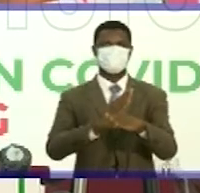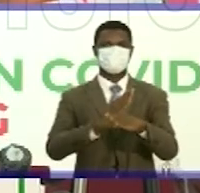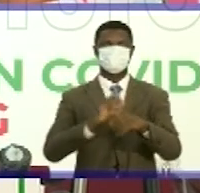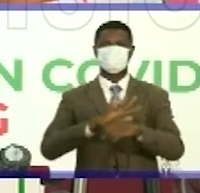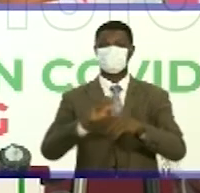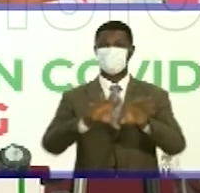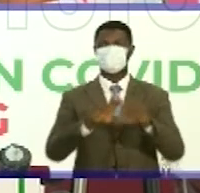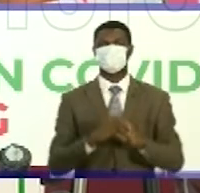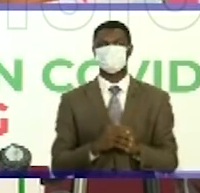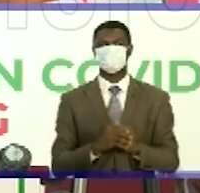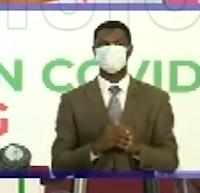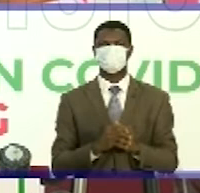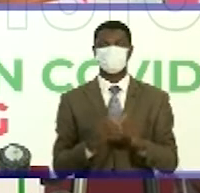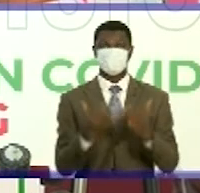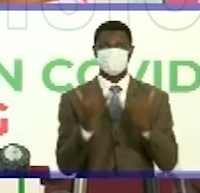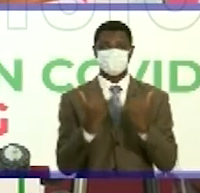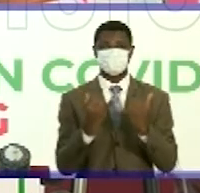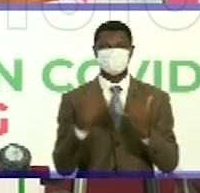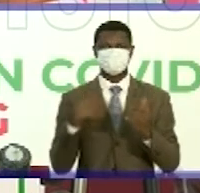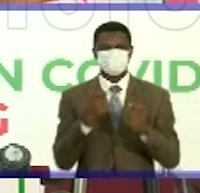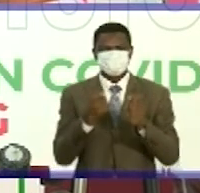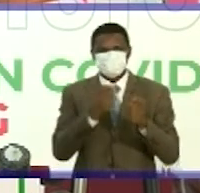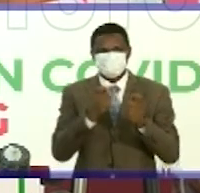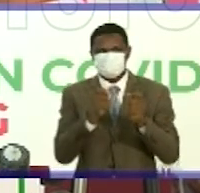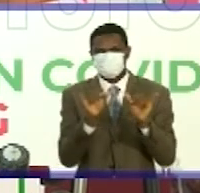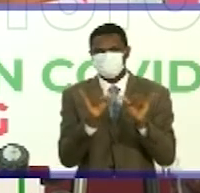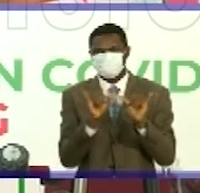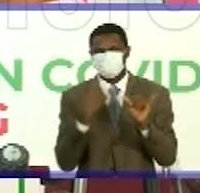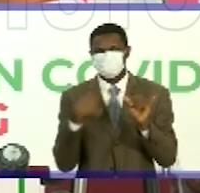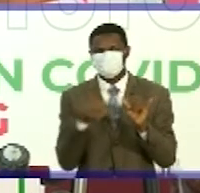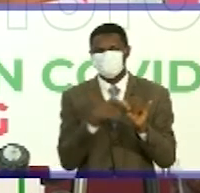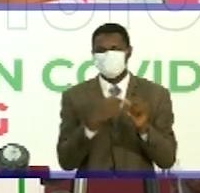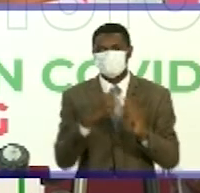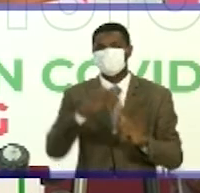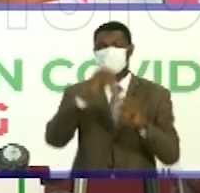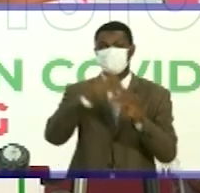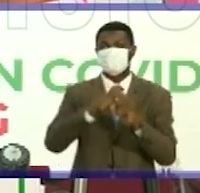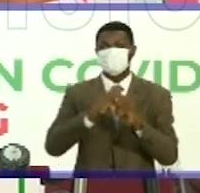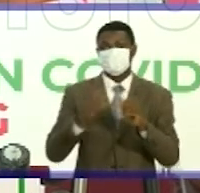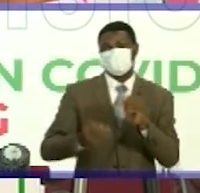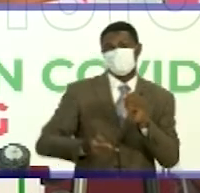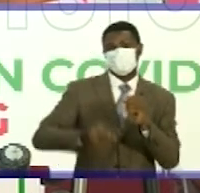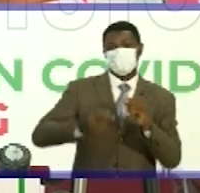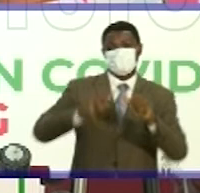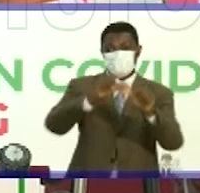rollout of precision-based control measures in high-burden local governments in the country.